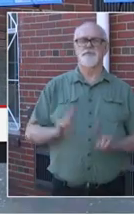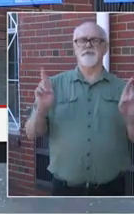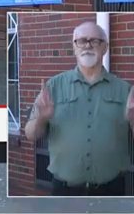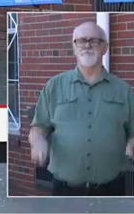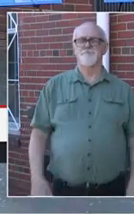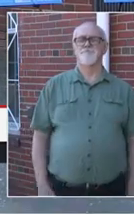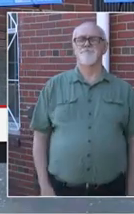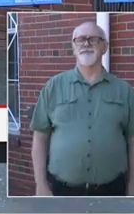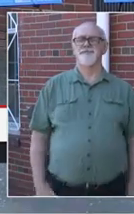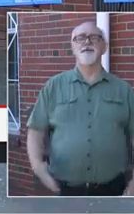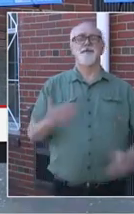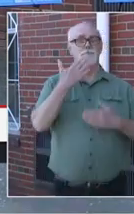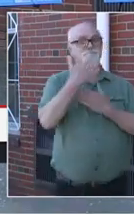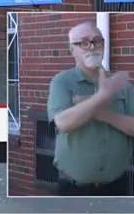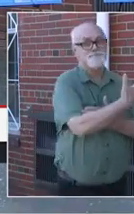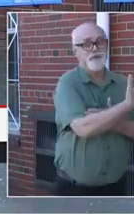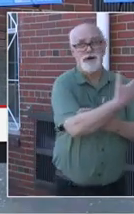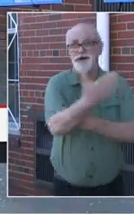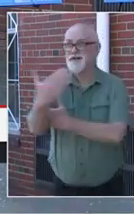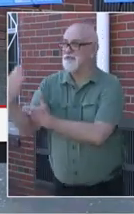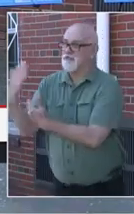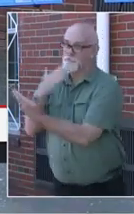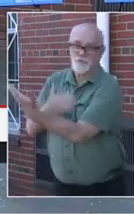Good morning, Raging Rams.